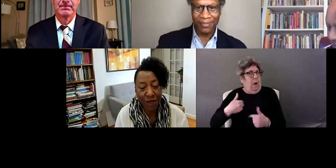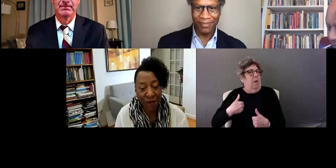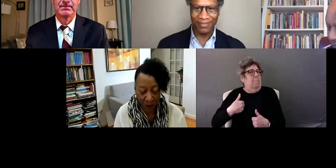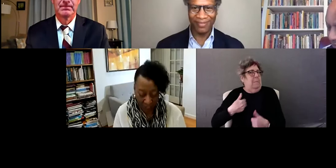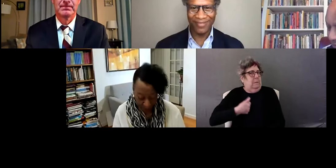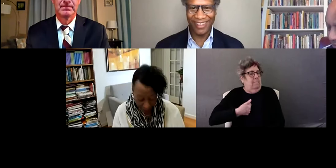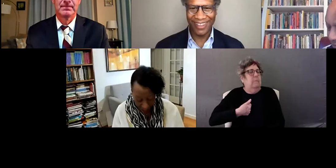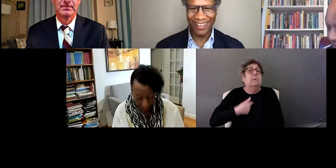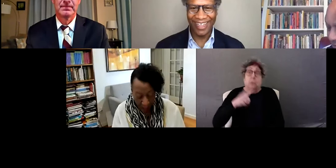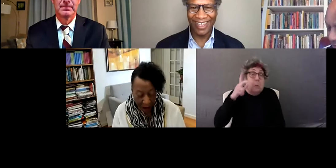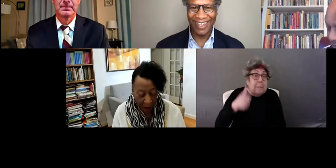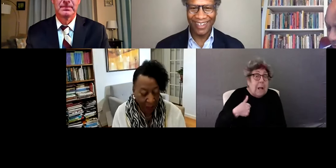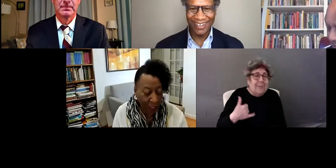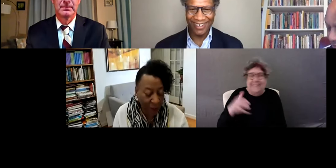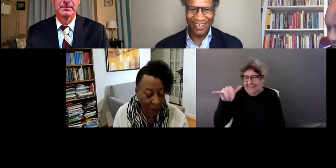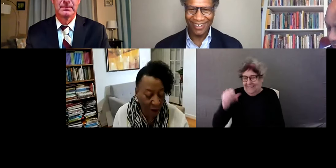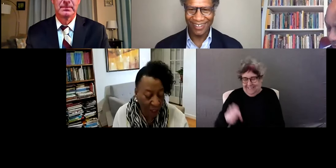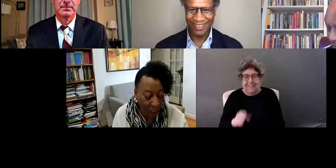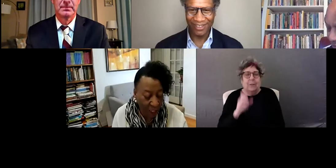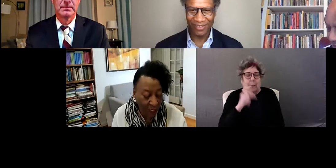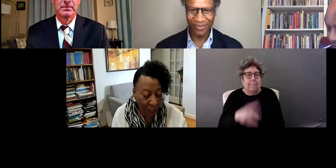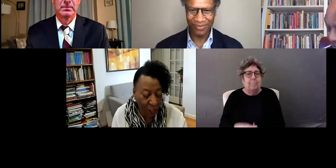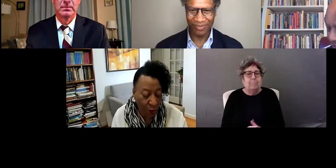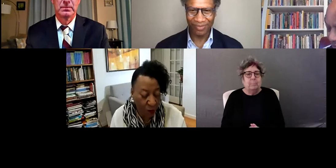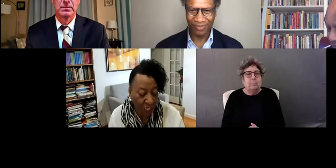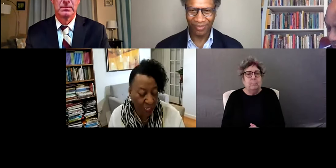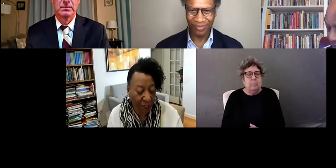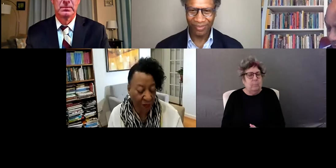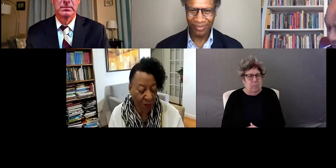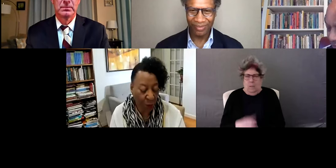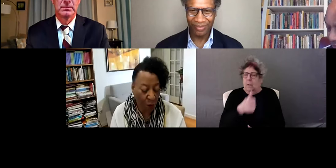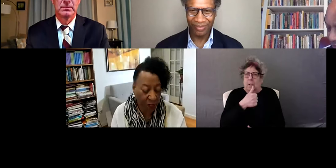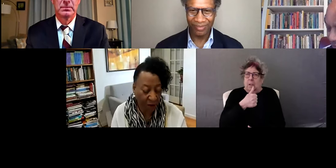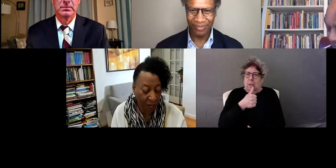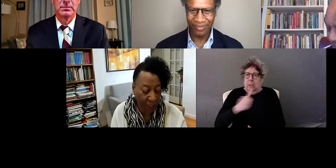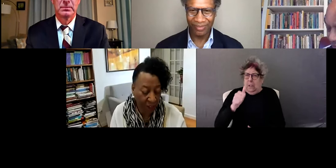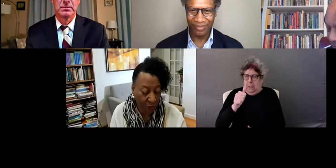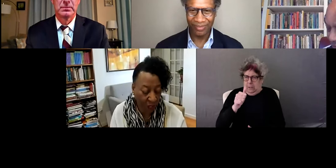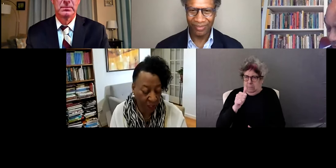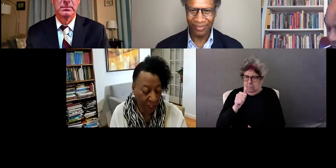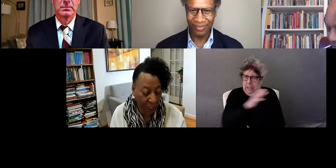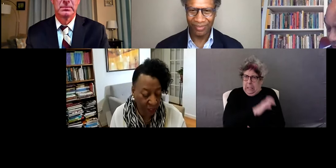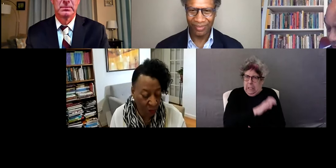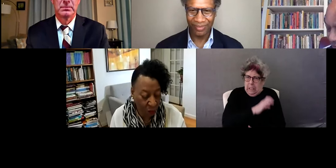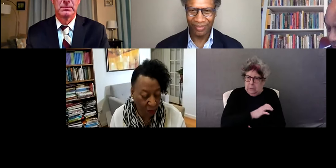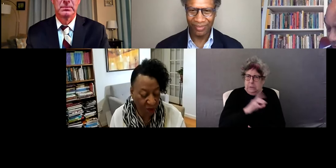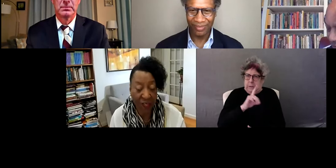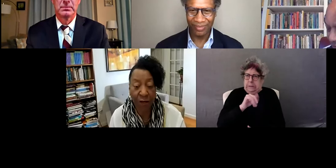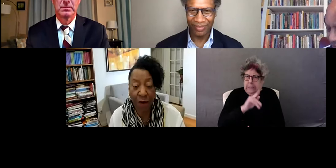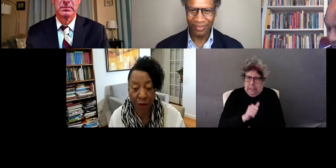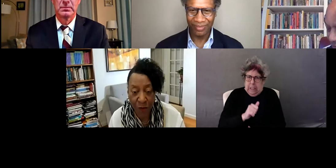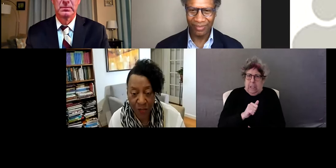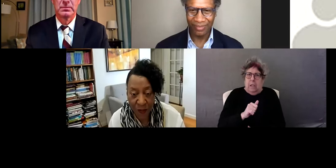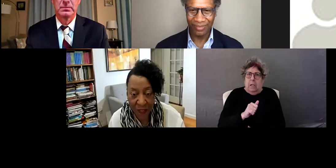Yep. Okay. Is there any clinical data that supports the vaccine transcending into